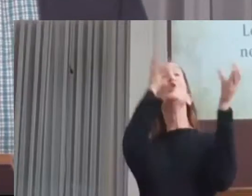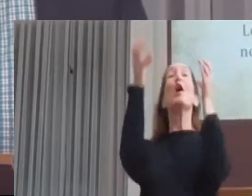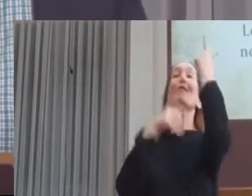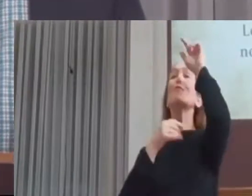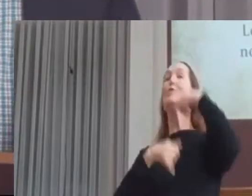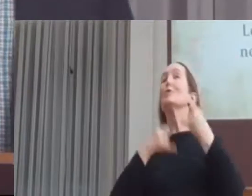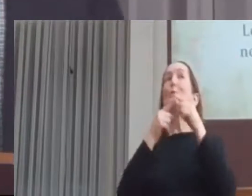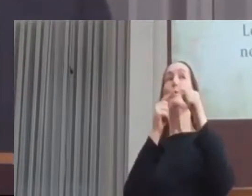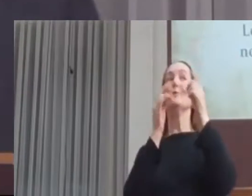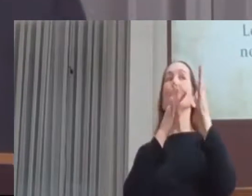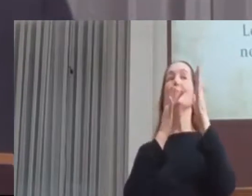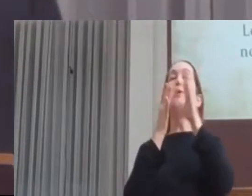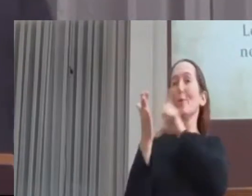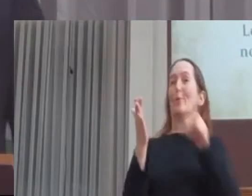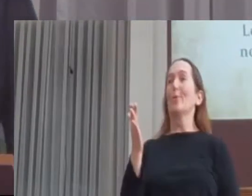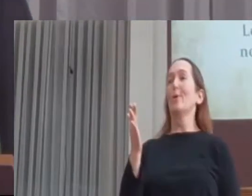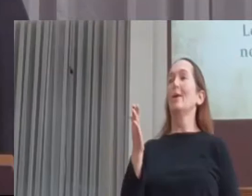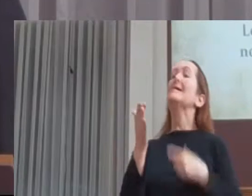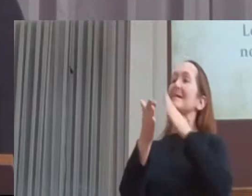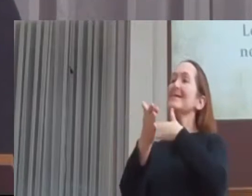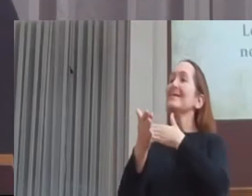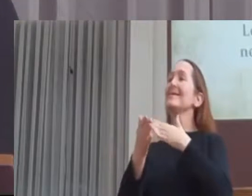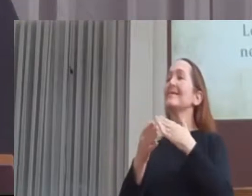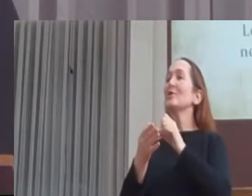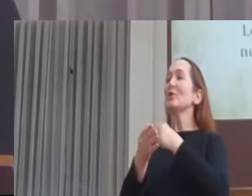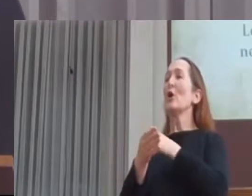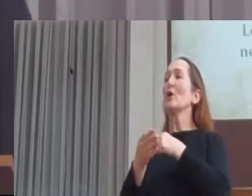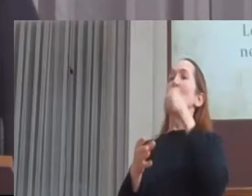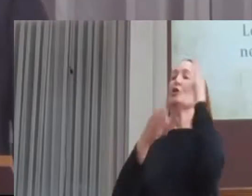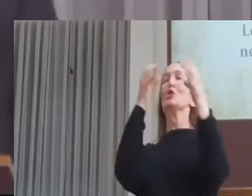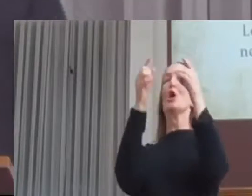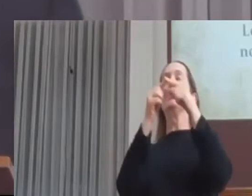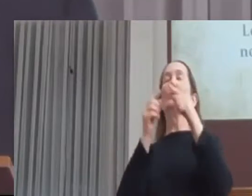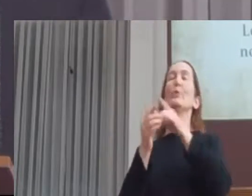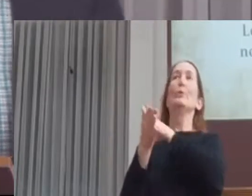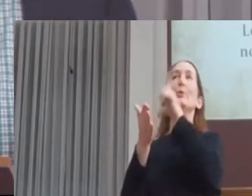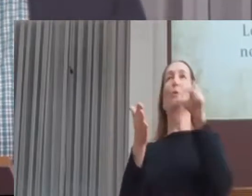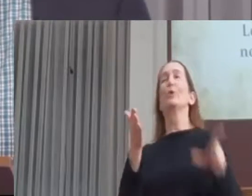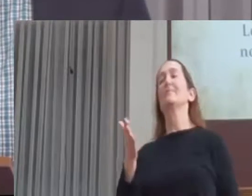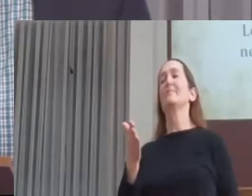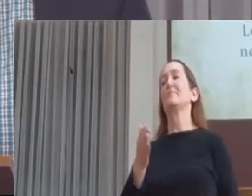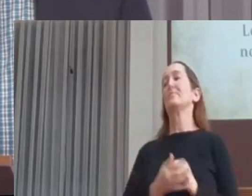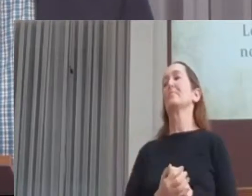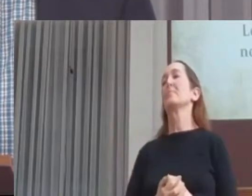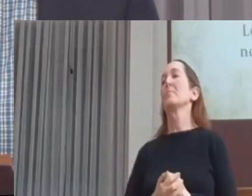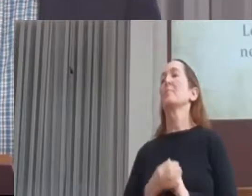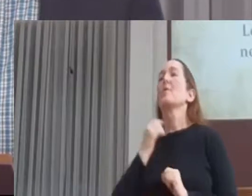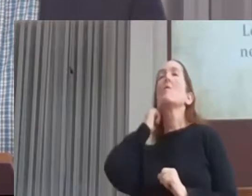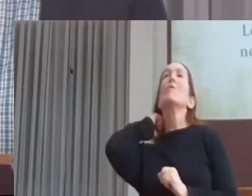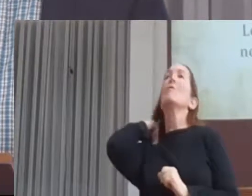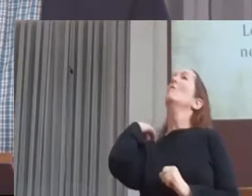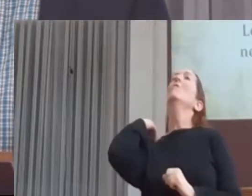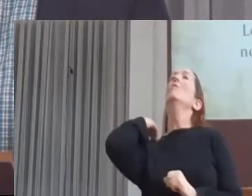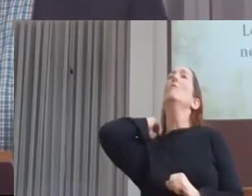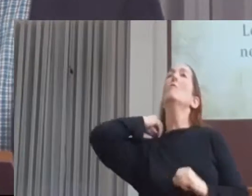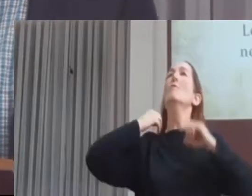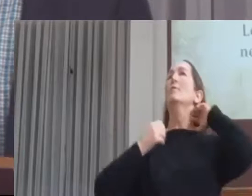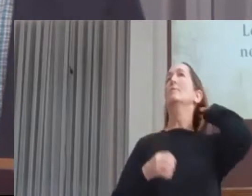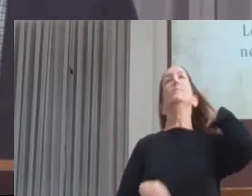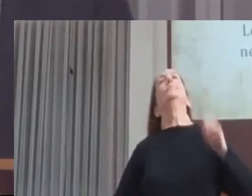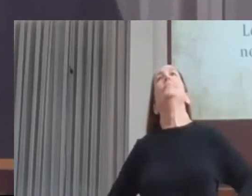100 says, shout for joy to the Lord. Let's sing this song, shout to the Lord.